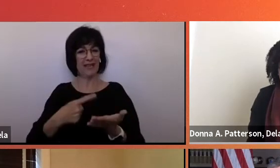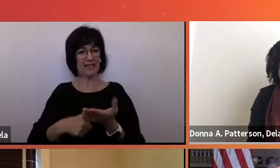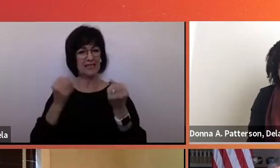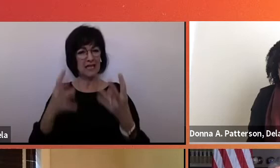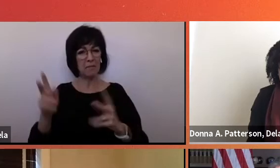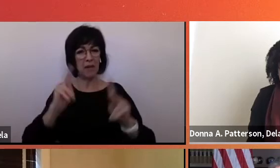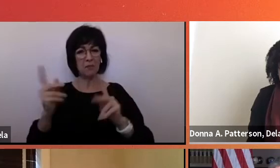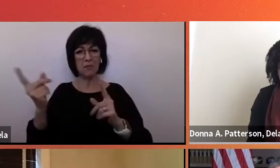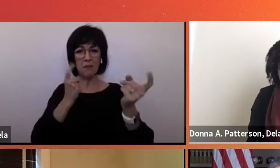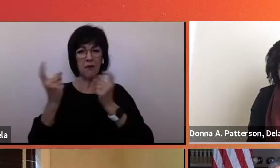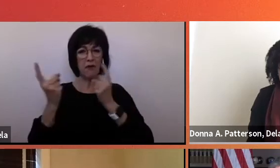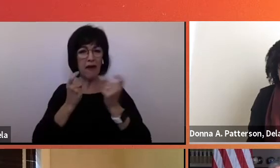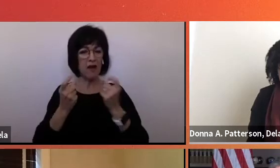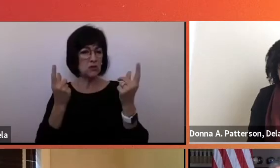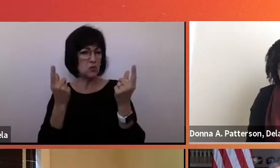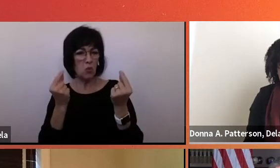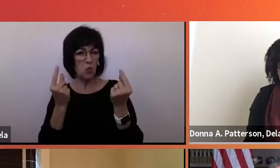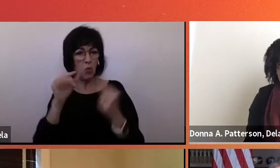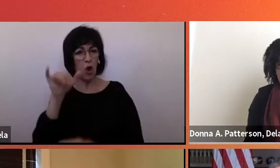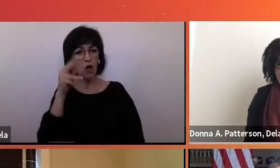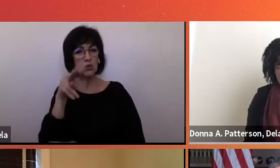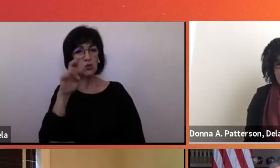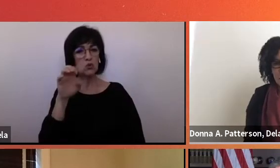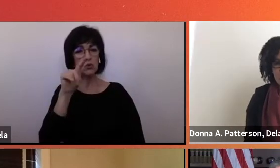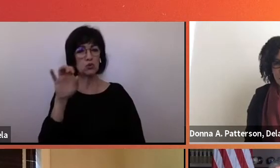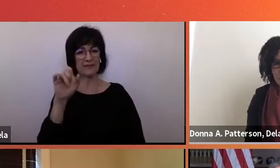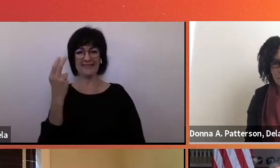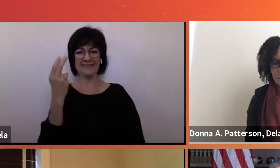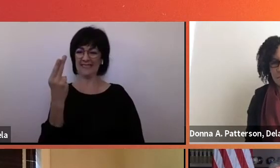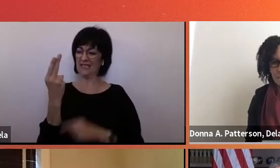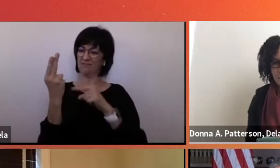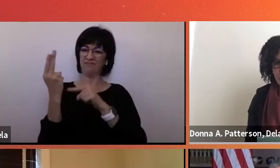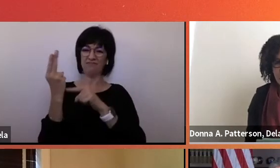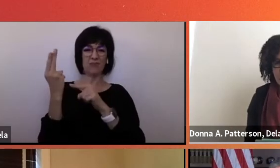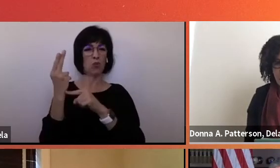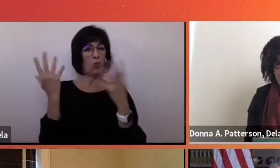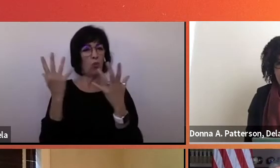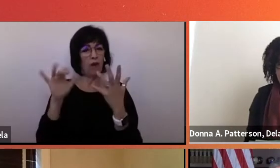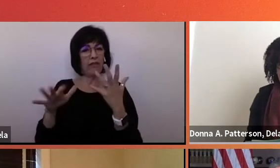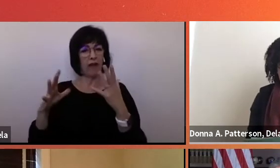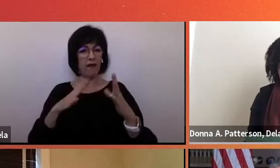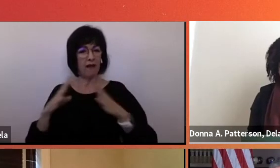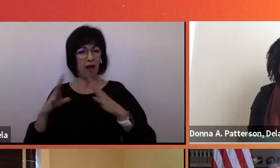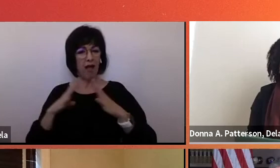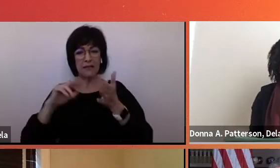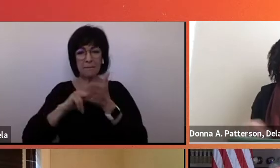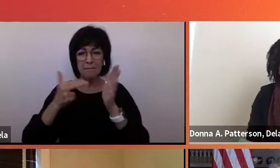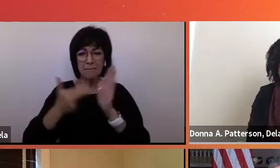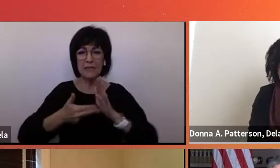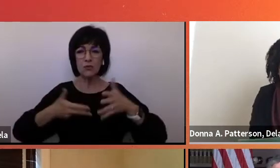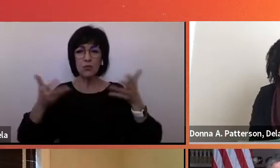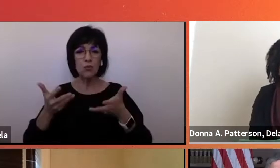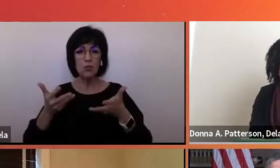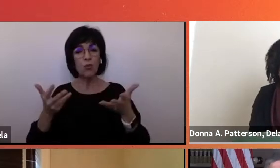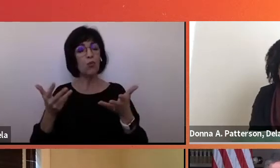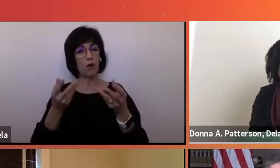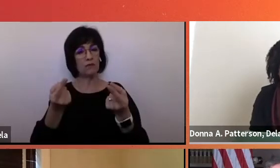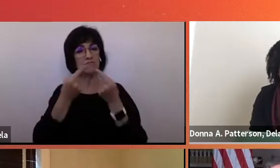is. Dr. Patterson, can you help us start to understand what it is and what it's become to be in our state, in our